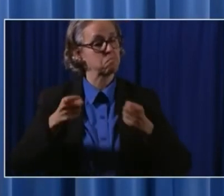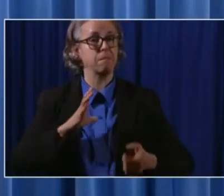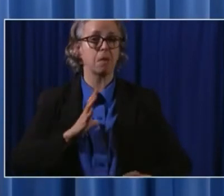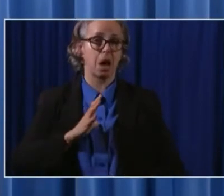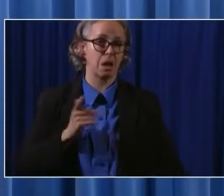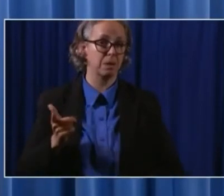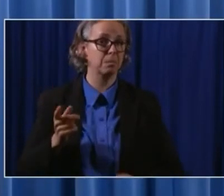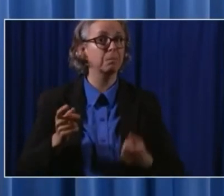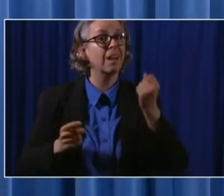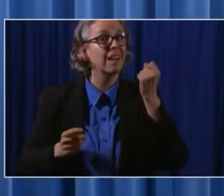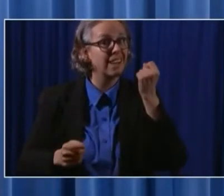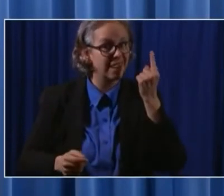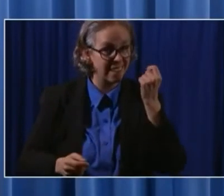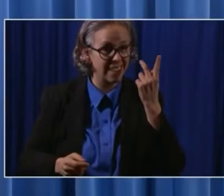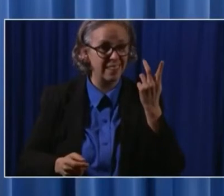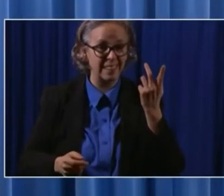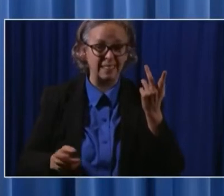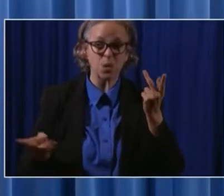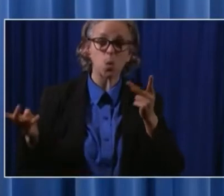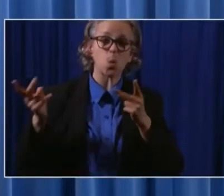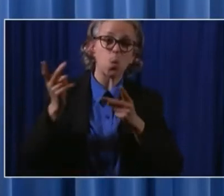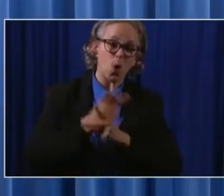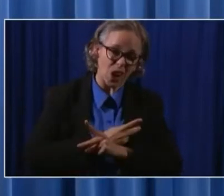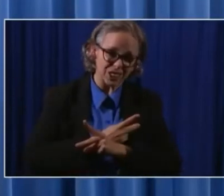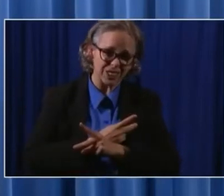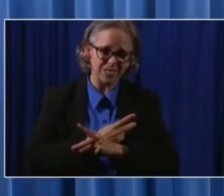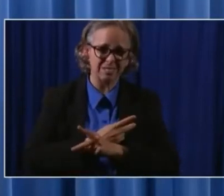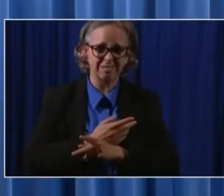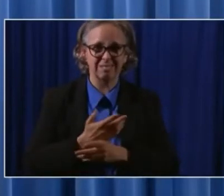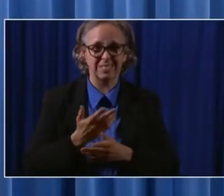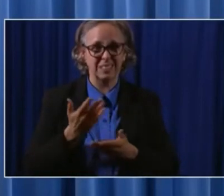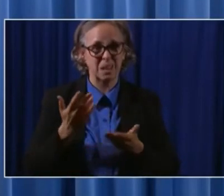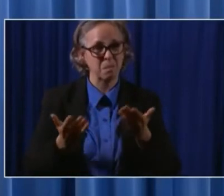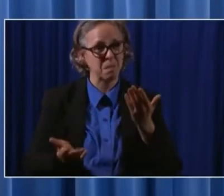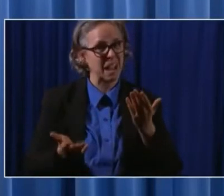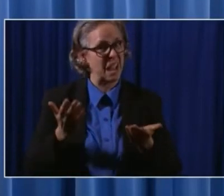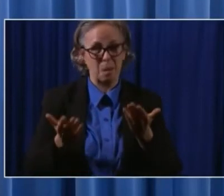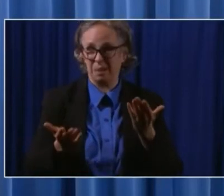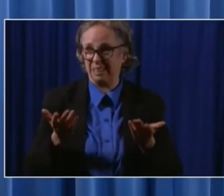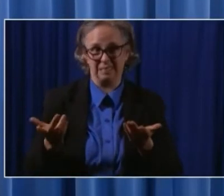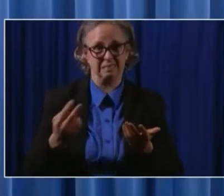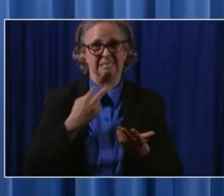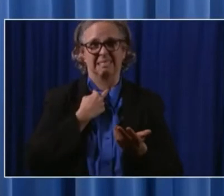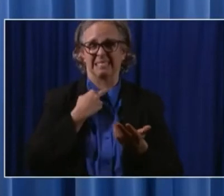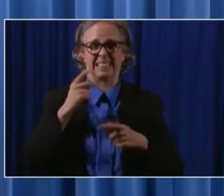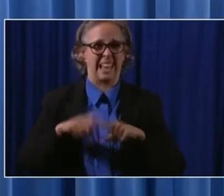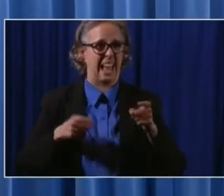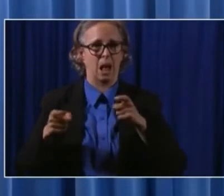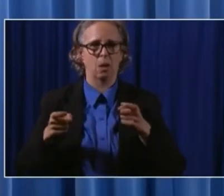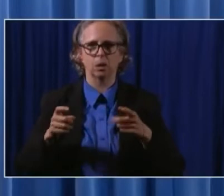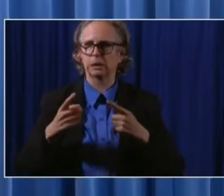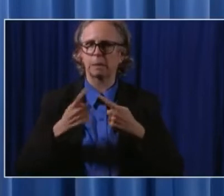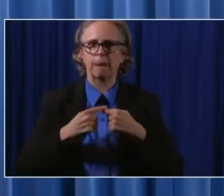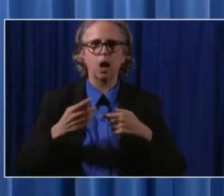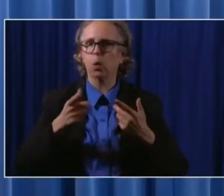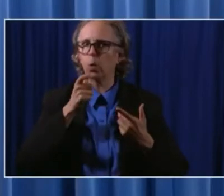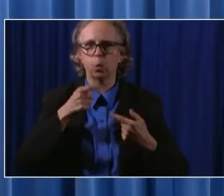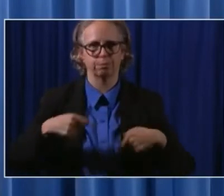us to drive these numbers down. Some of the actions that we've taken today, some of the actions that we've taken in the